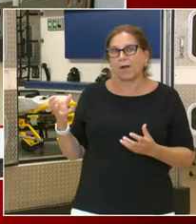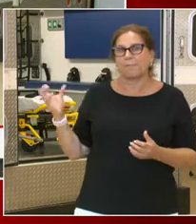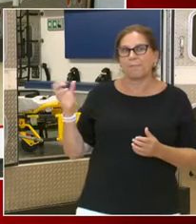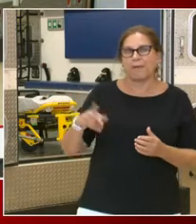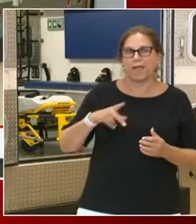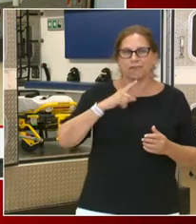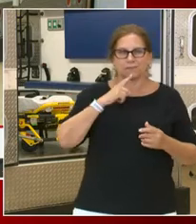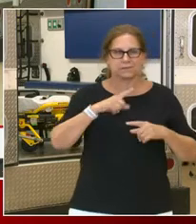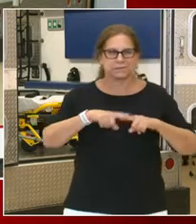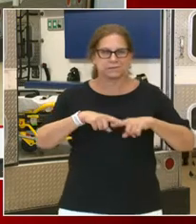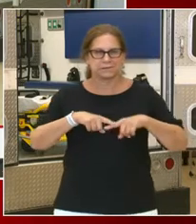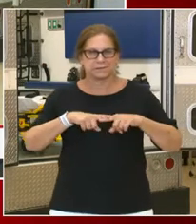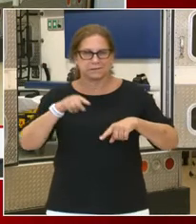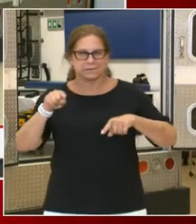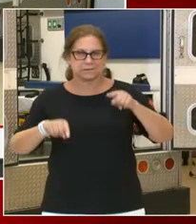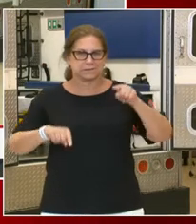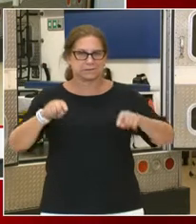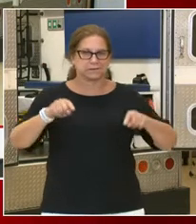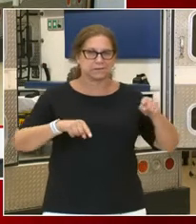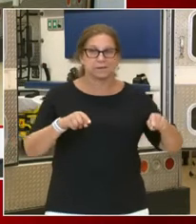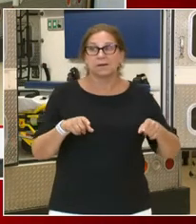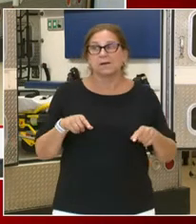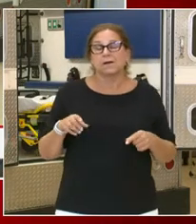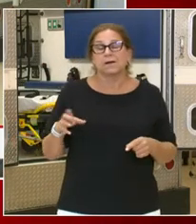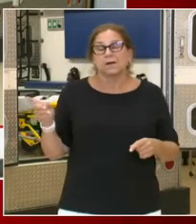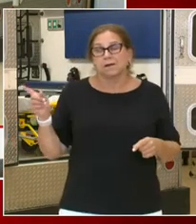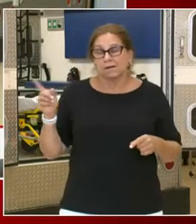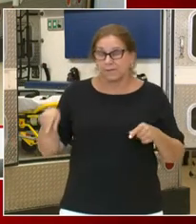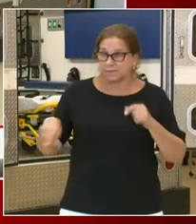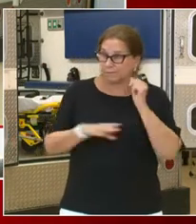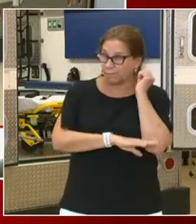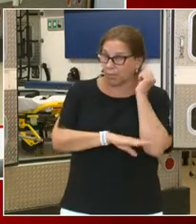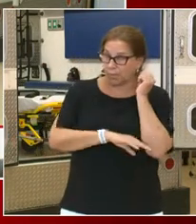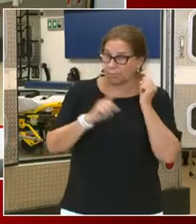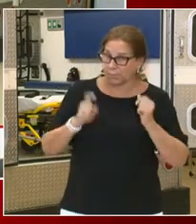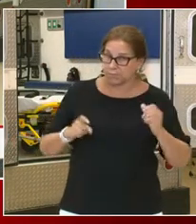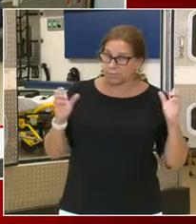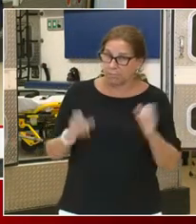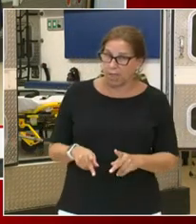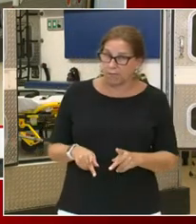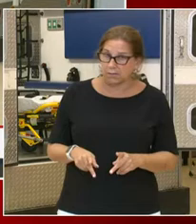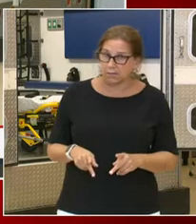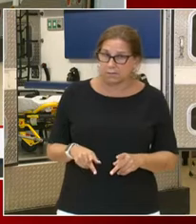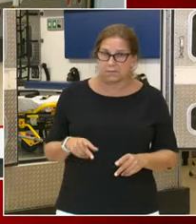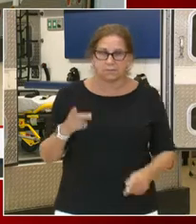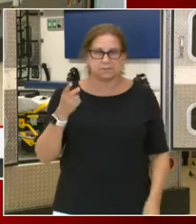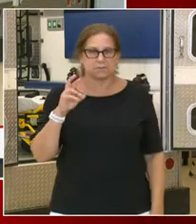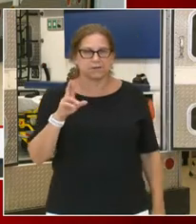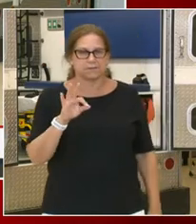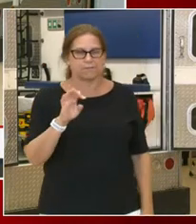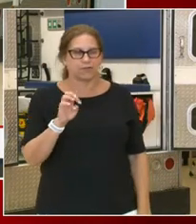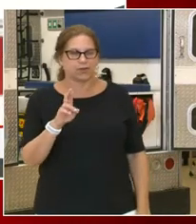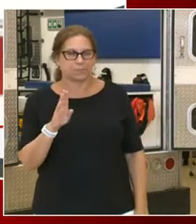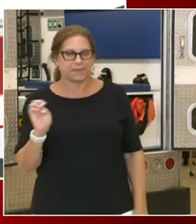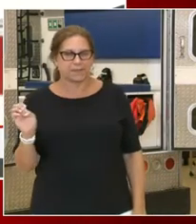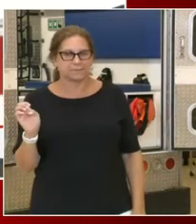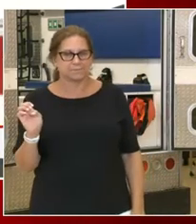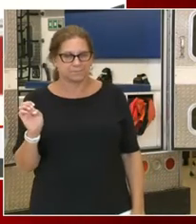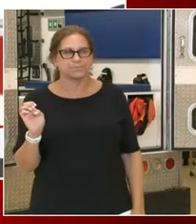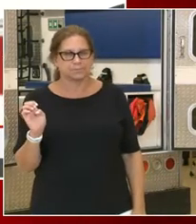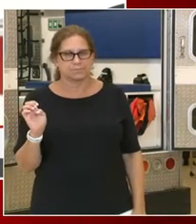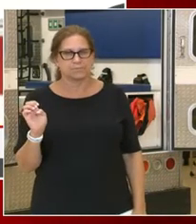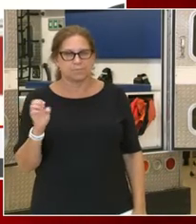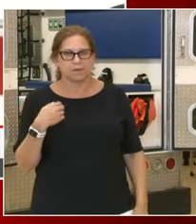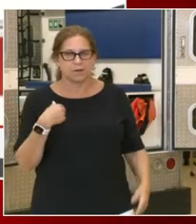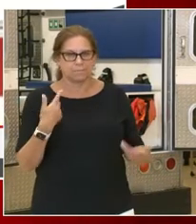in the classroom? What are those communications that you're having with parents and families? So as I mentioned earlier, we are inviting families back into our campuses